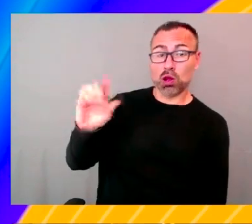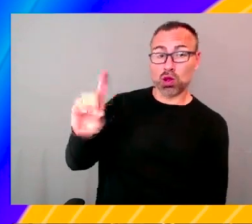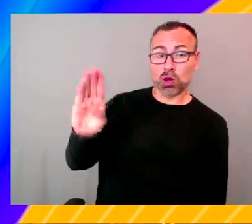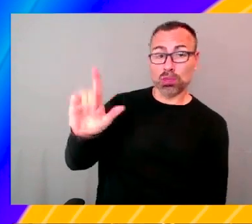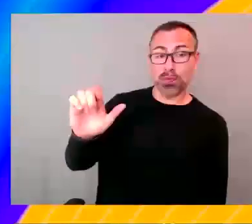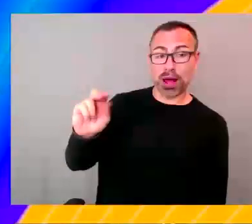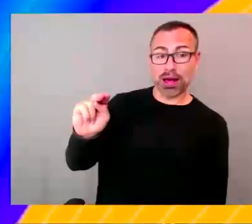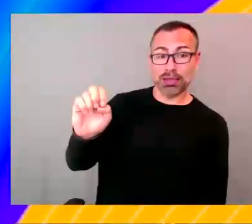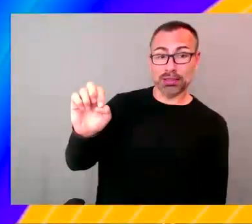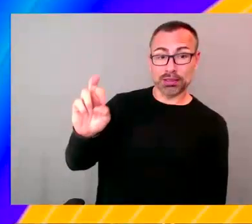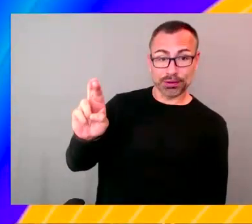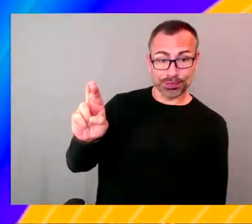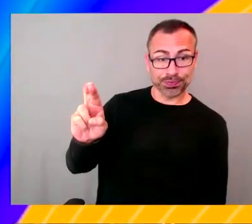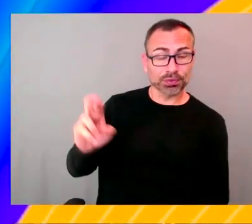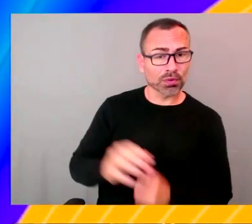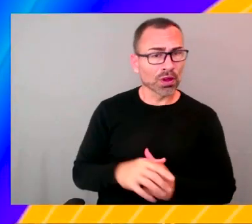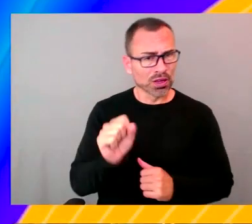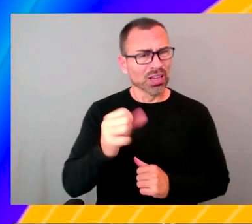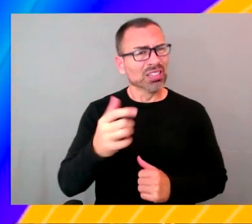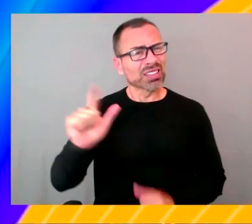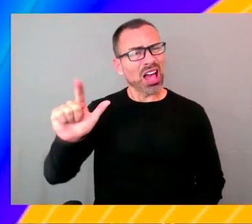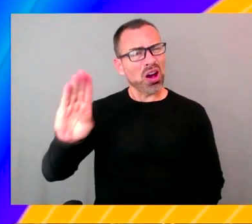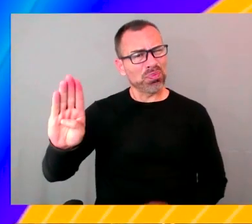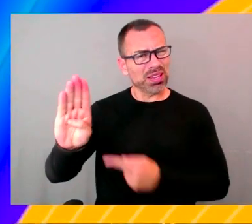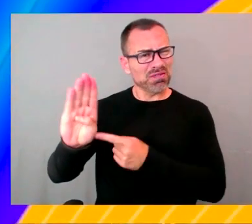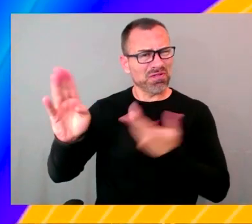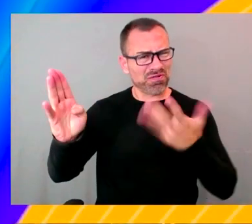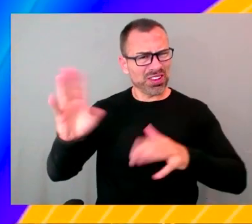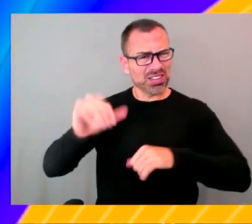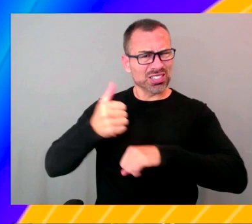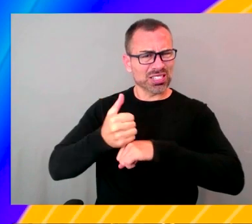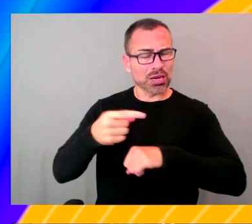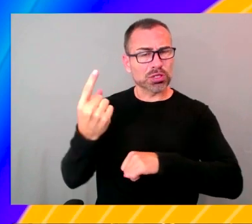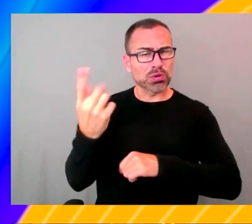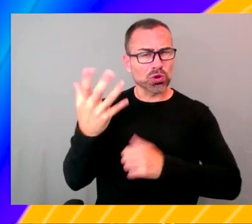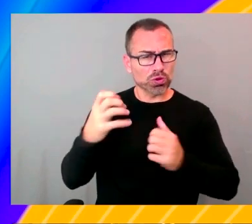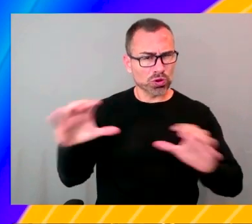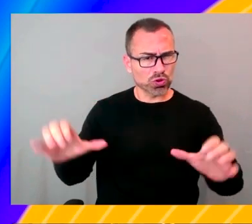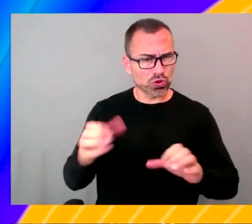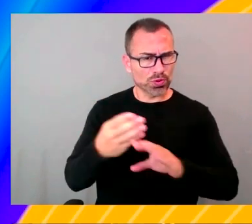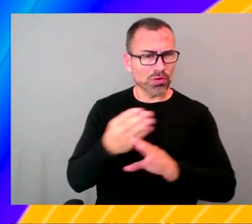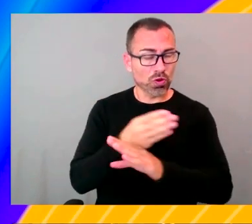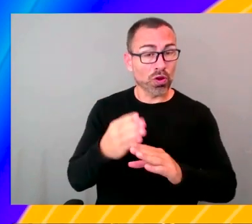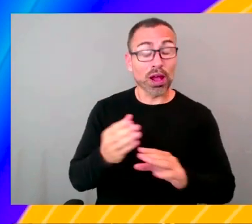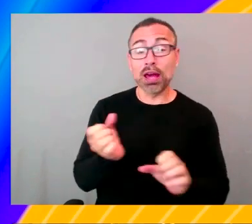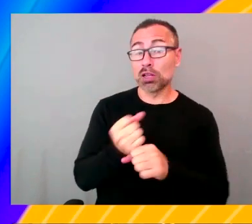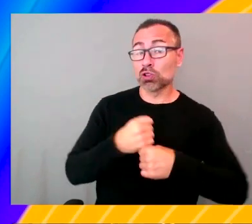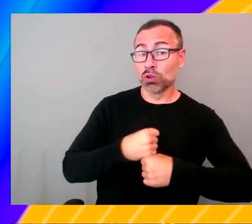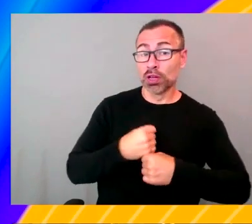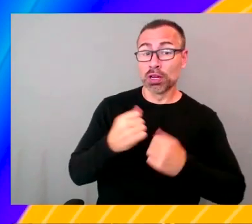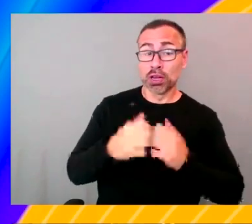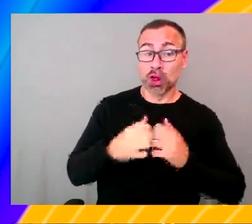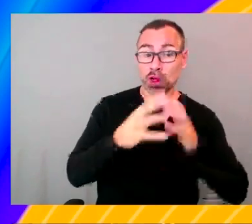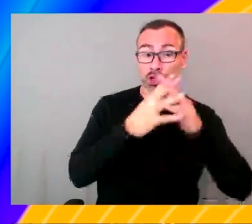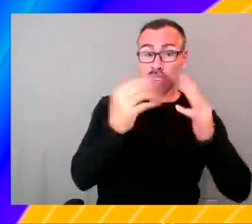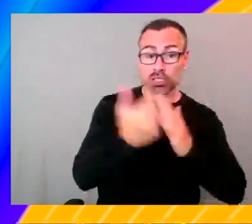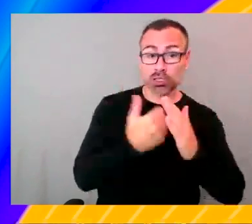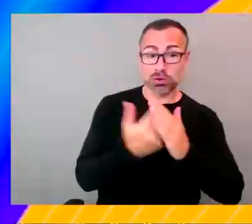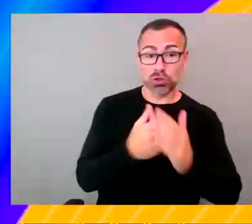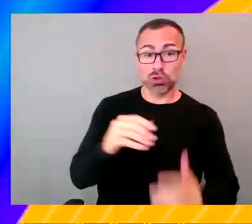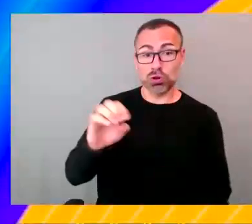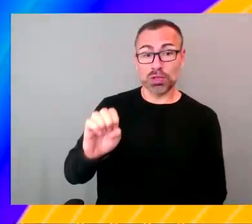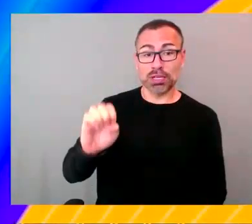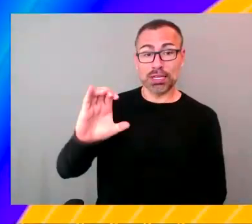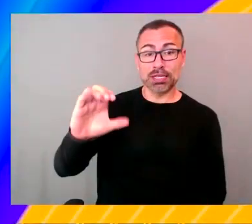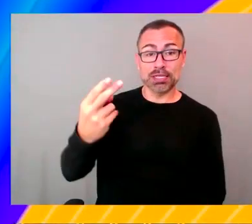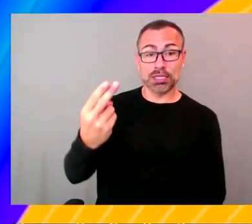do, ahead of time, right? And it's launching some new EC2 instances, and it's putting it in a target group behind